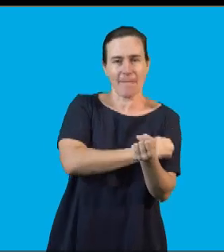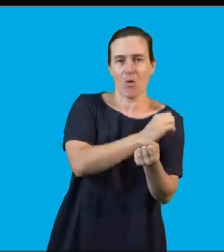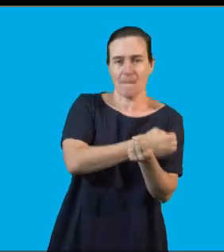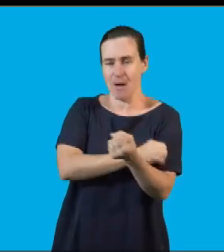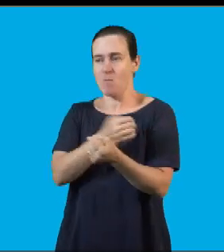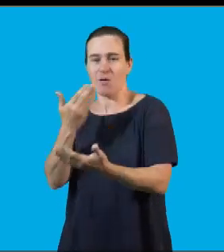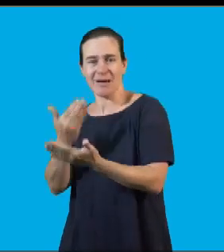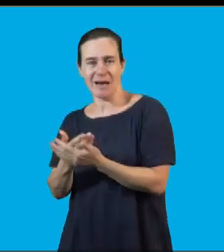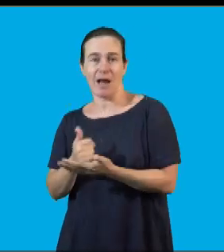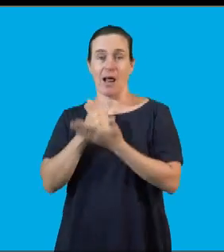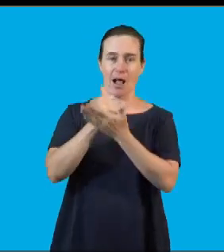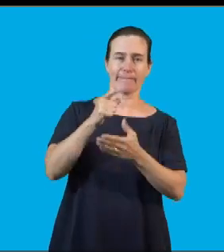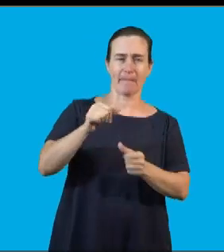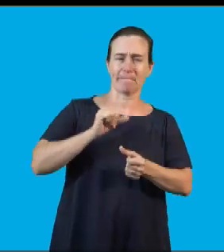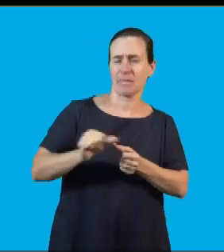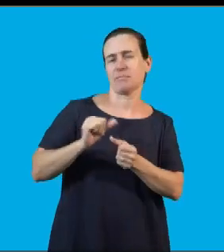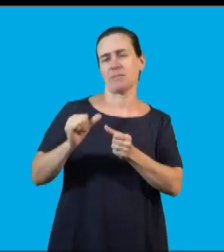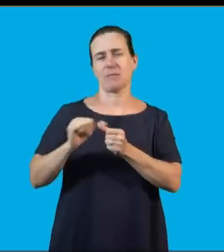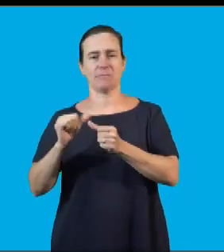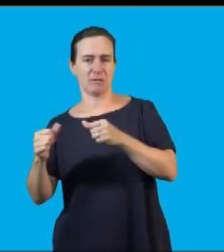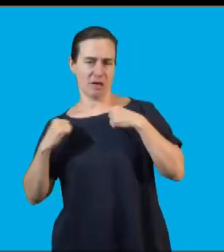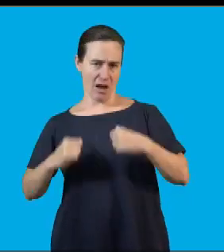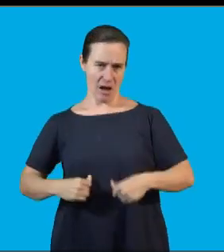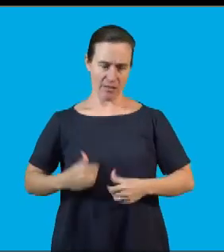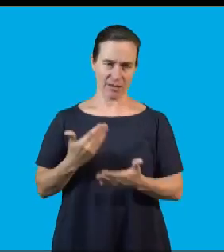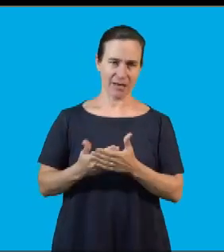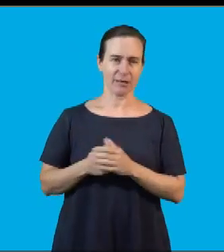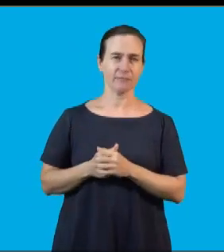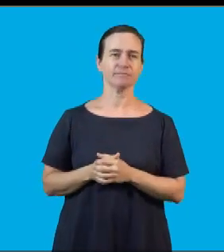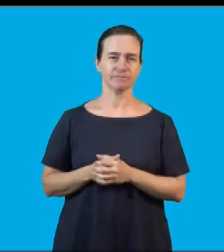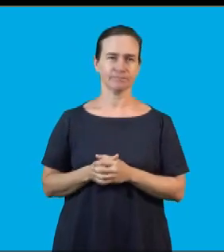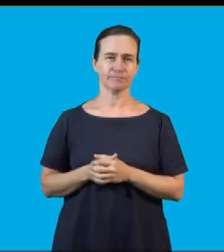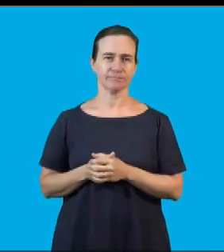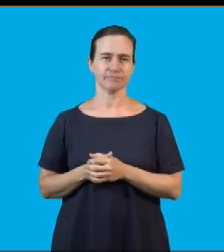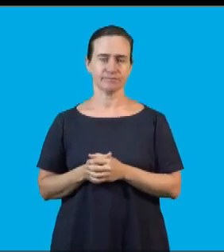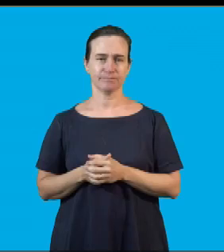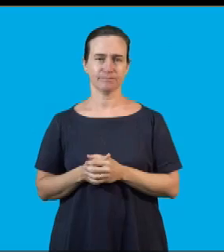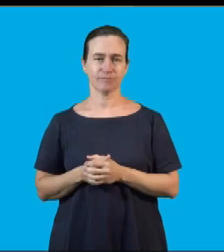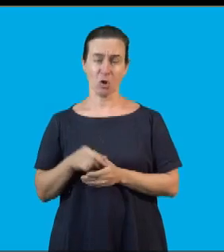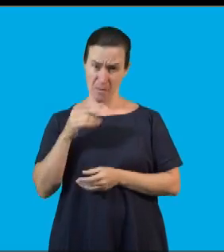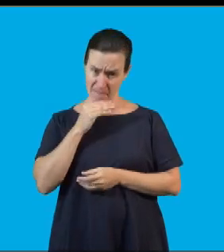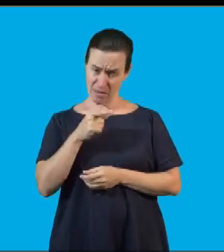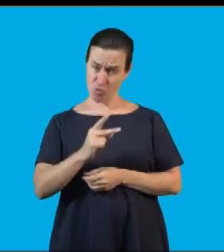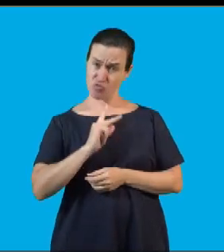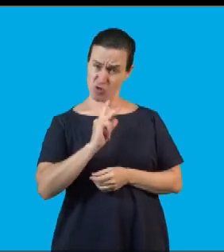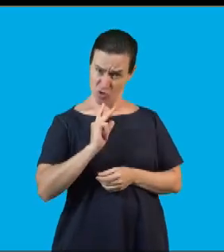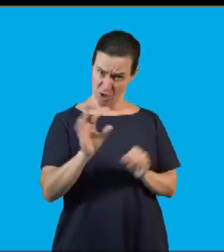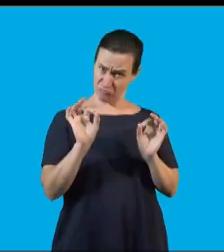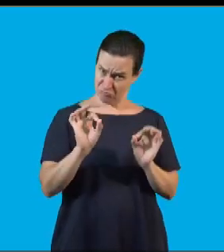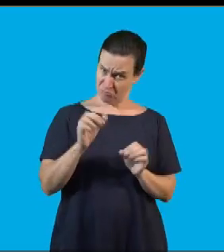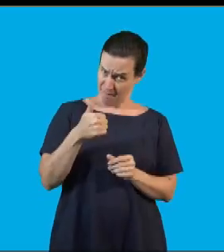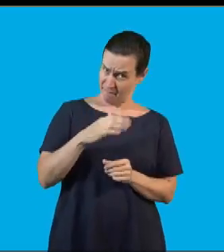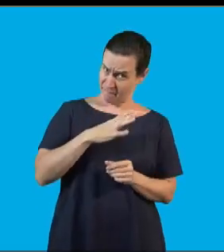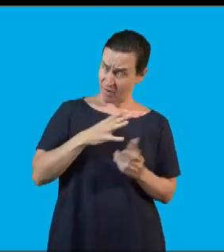outcomes. You'll see that we have a follow-up question which asks to comment about the suitability of the tone. So